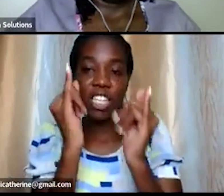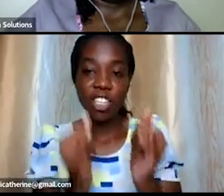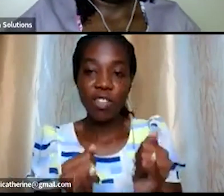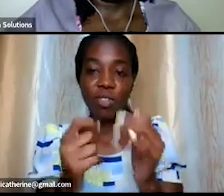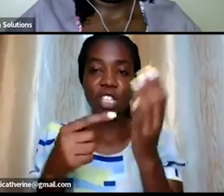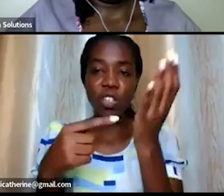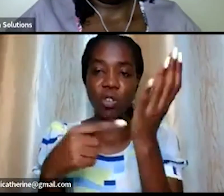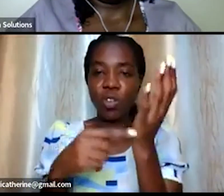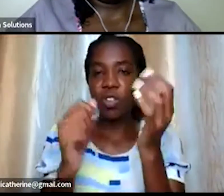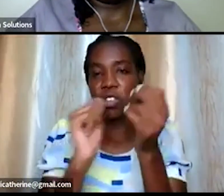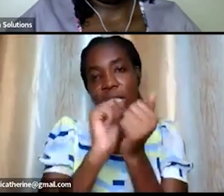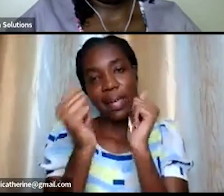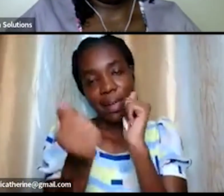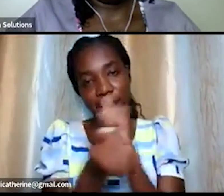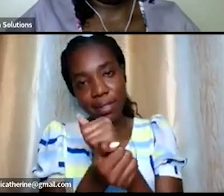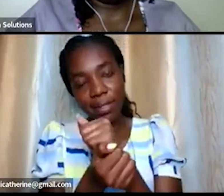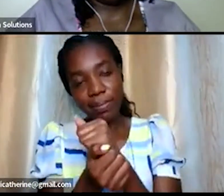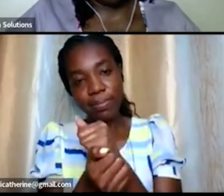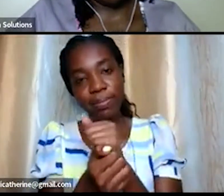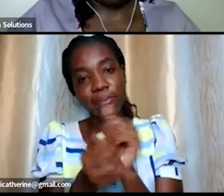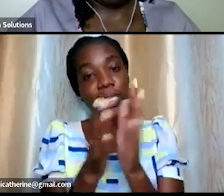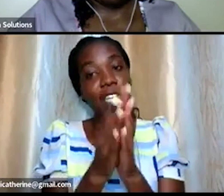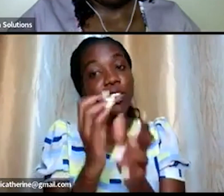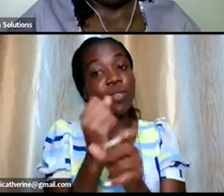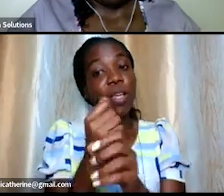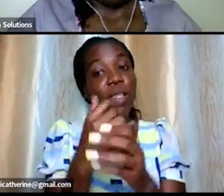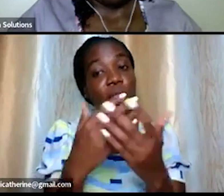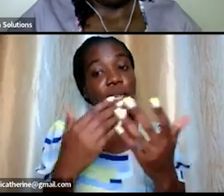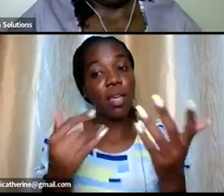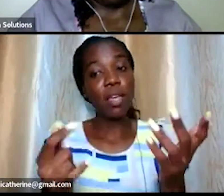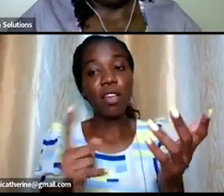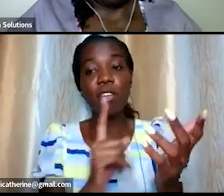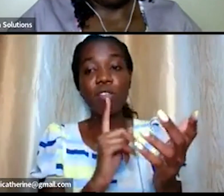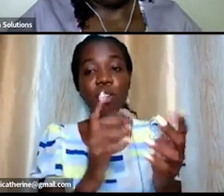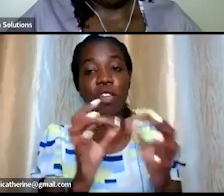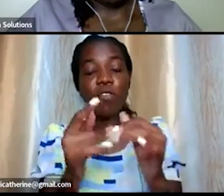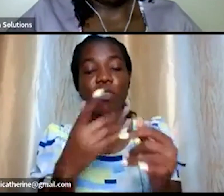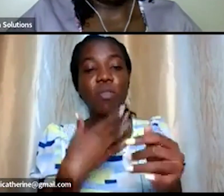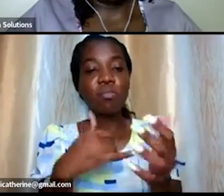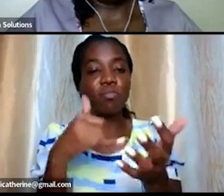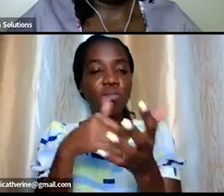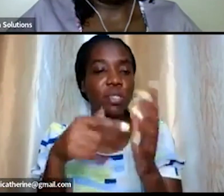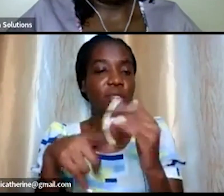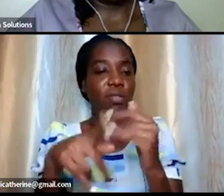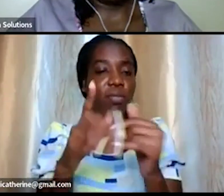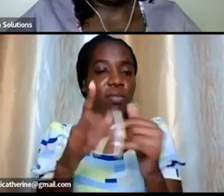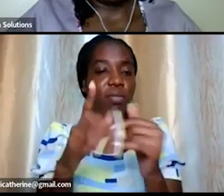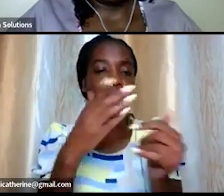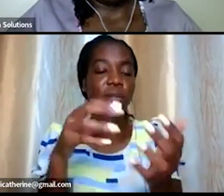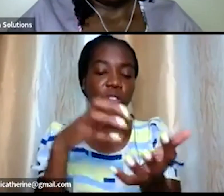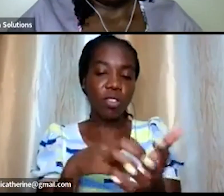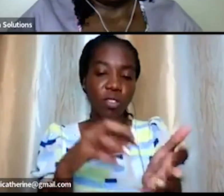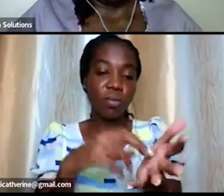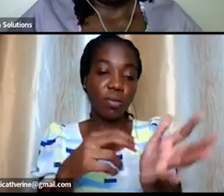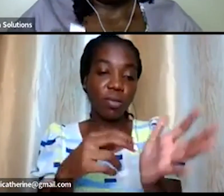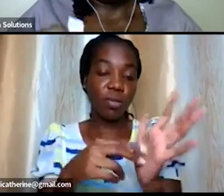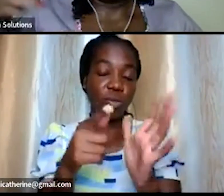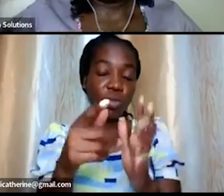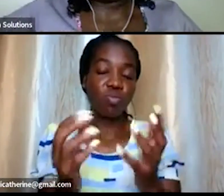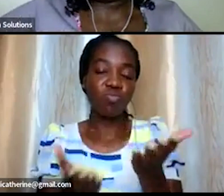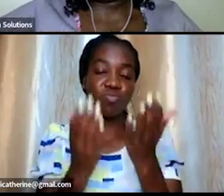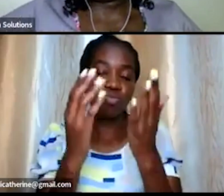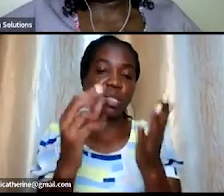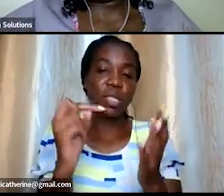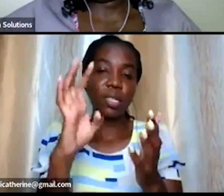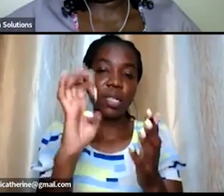changing in doing things. And so for yourself, you better position yourself in the way of upgrading yourself,